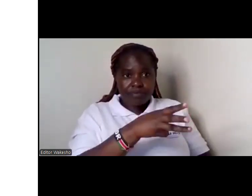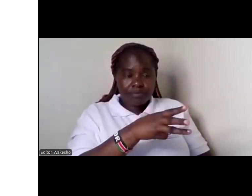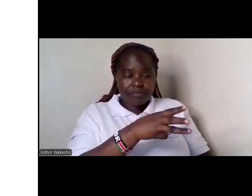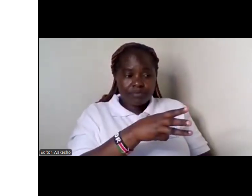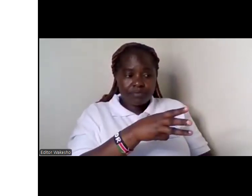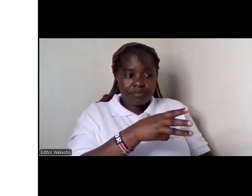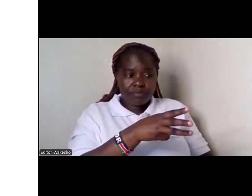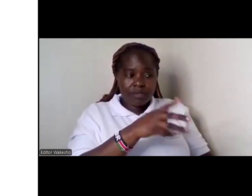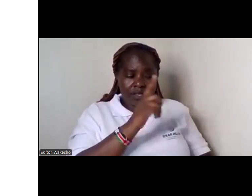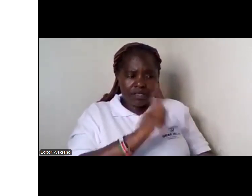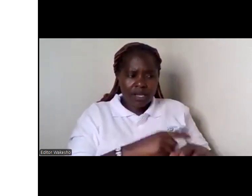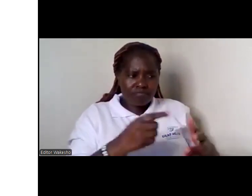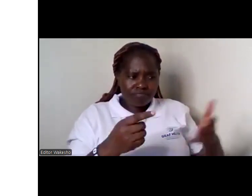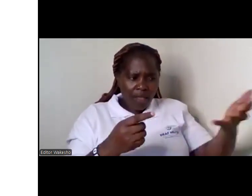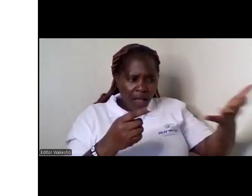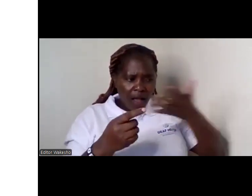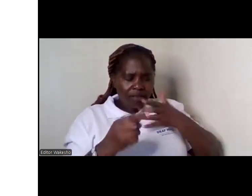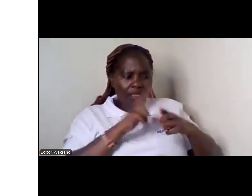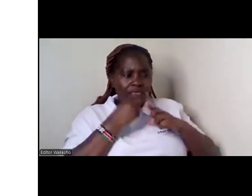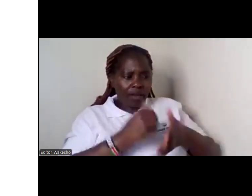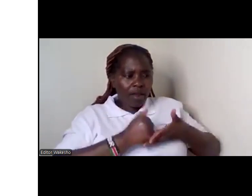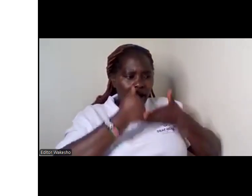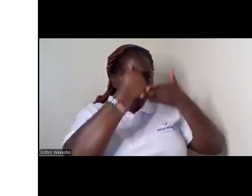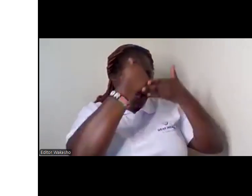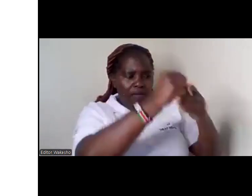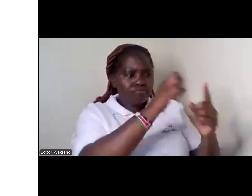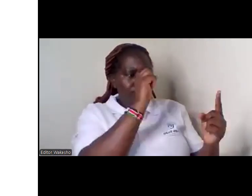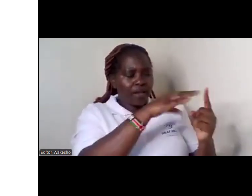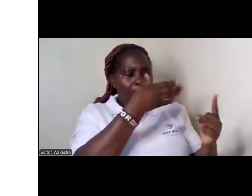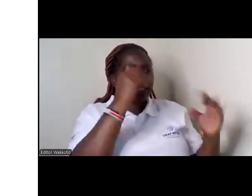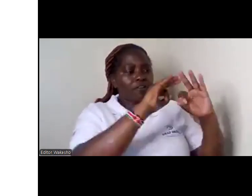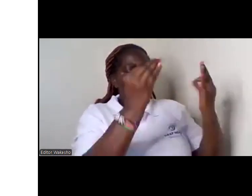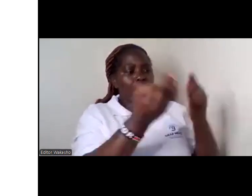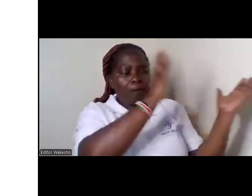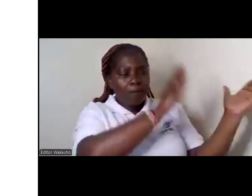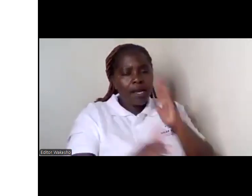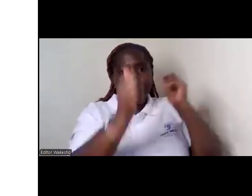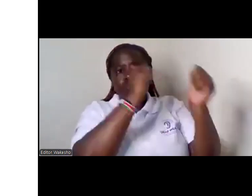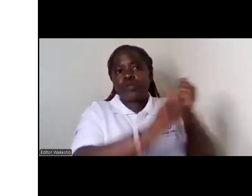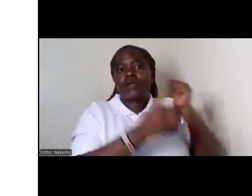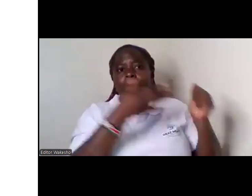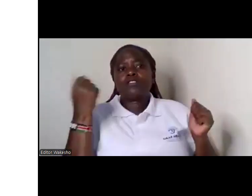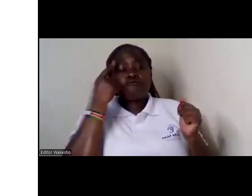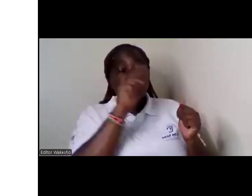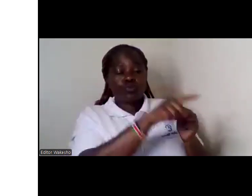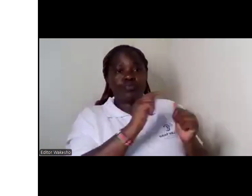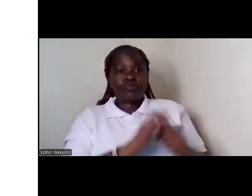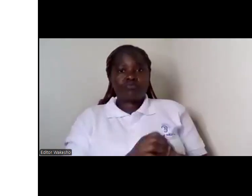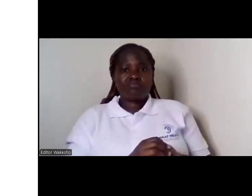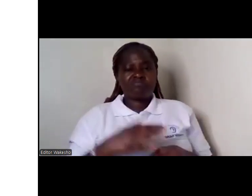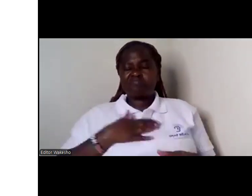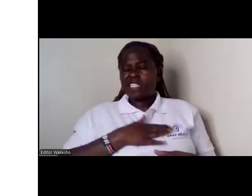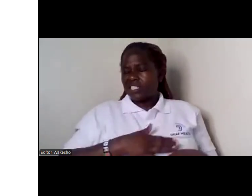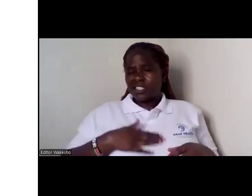It'll help guide what kind of contraceptive would best suit you. Avoid going and